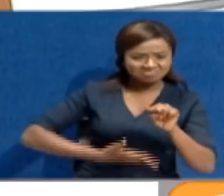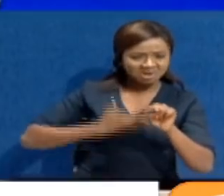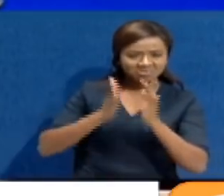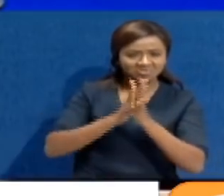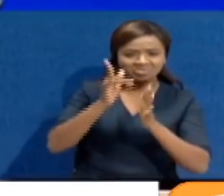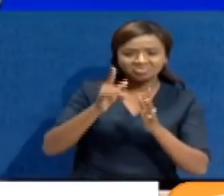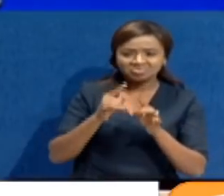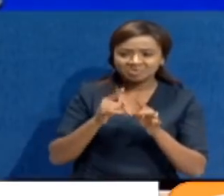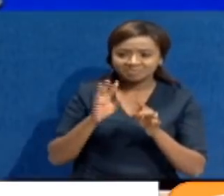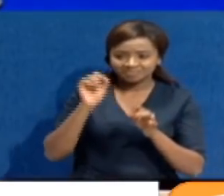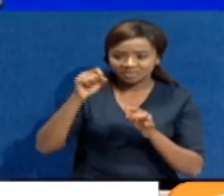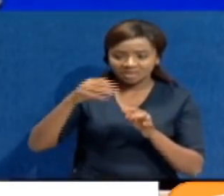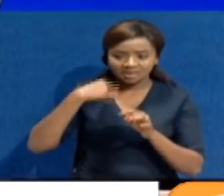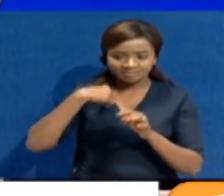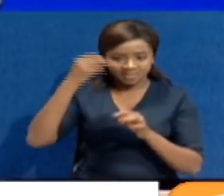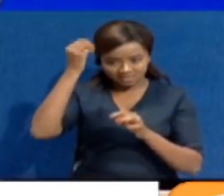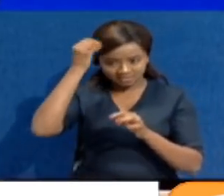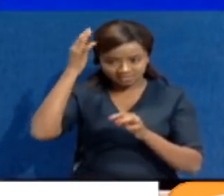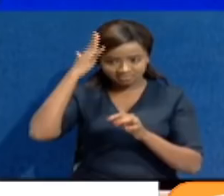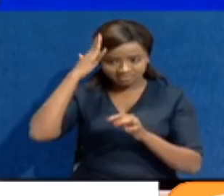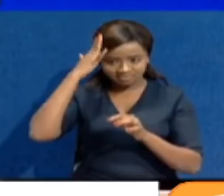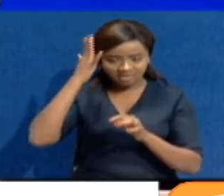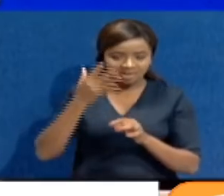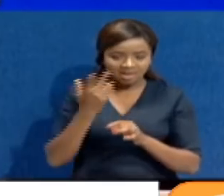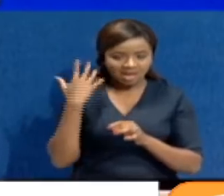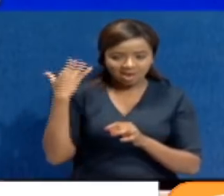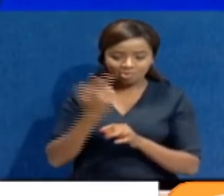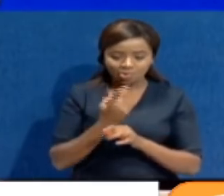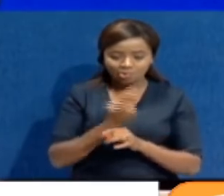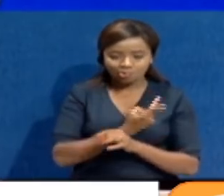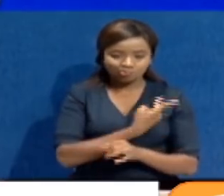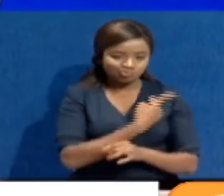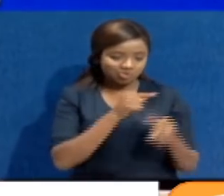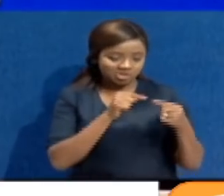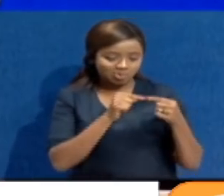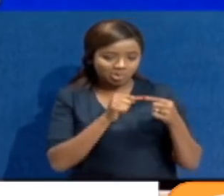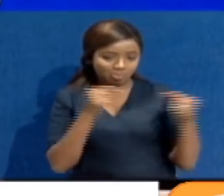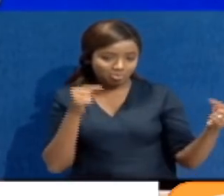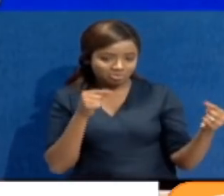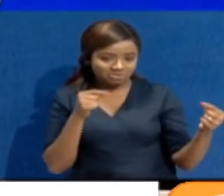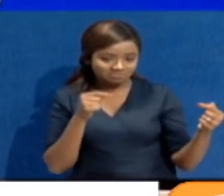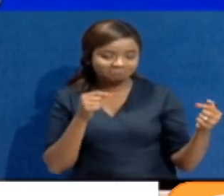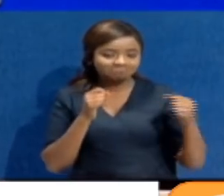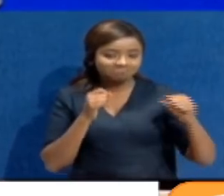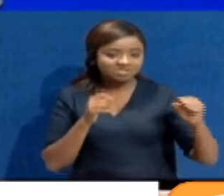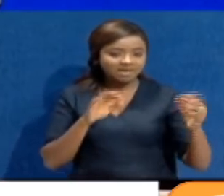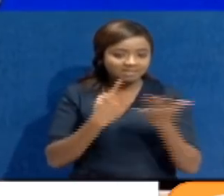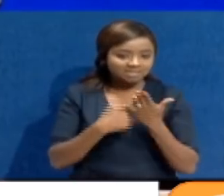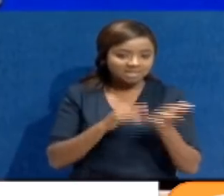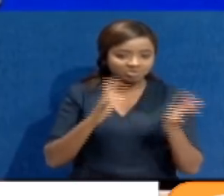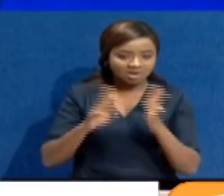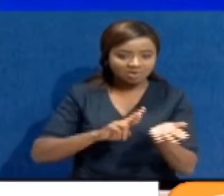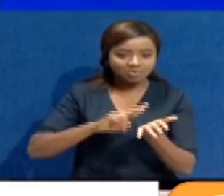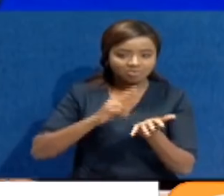you. Yeah, I remember we were on the opposing side during the revenue sharing debate, you recall. He